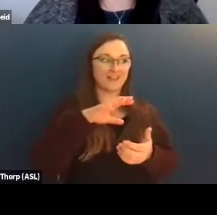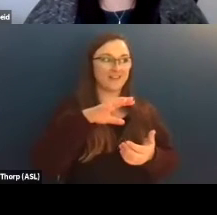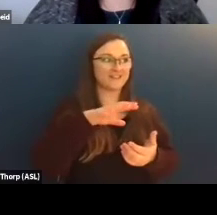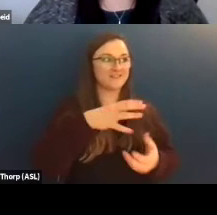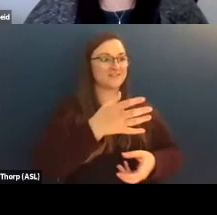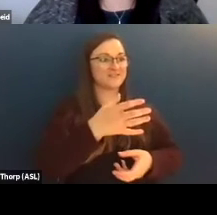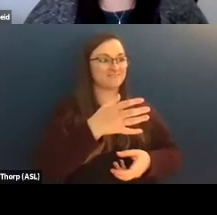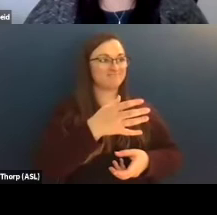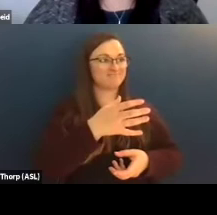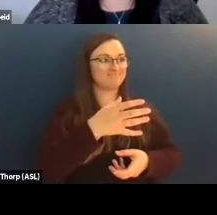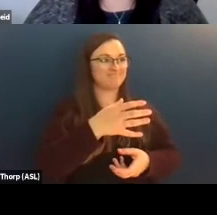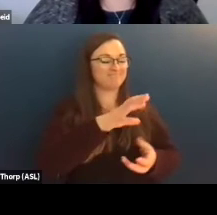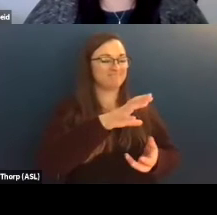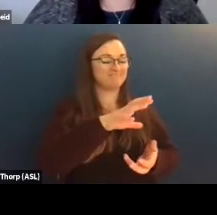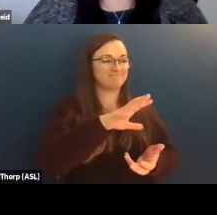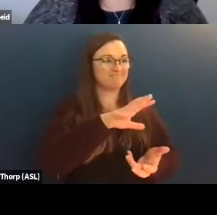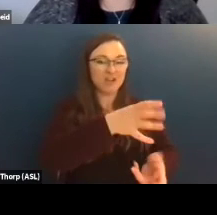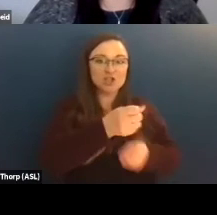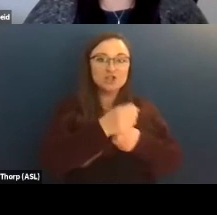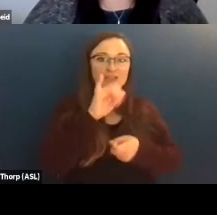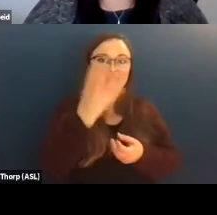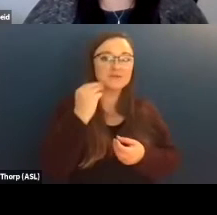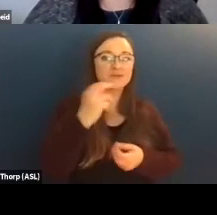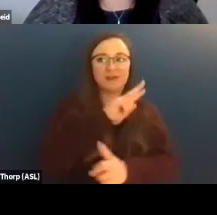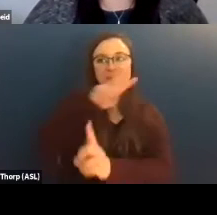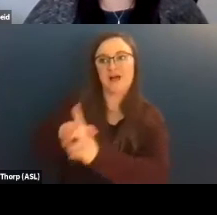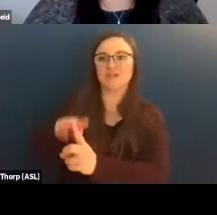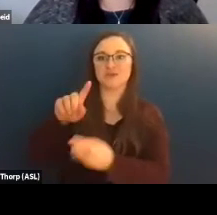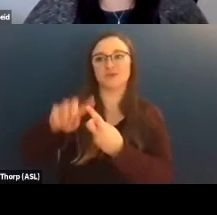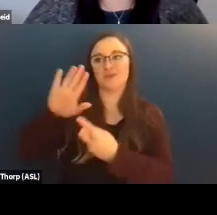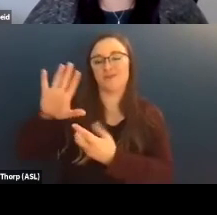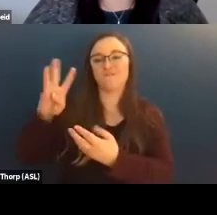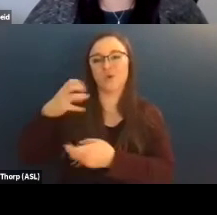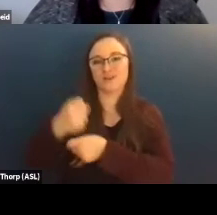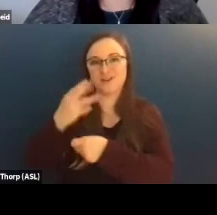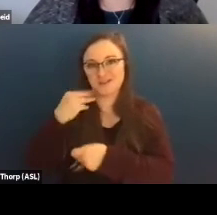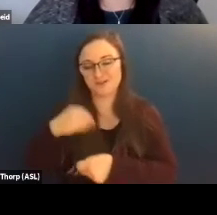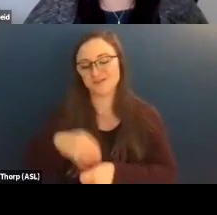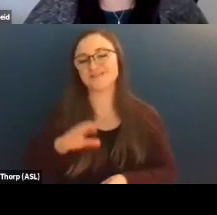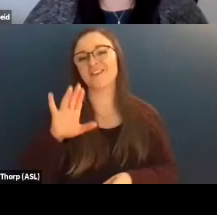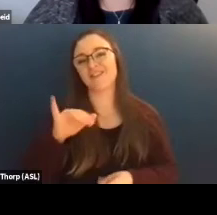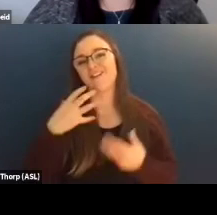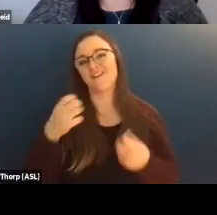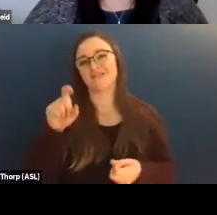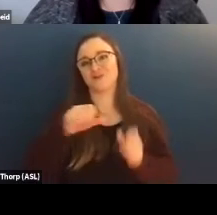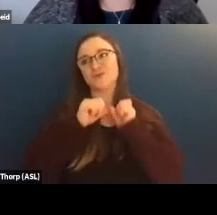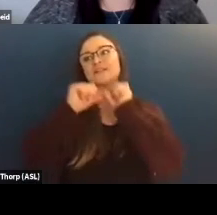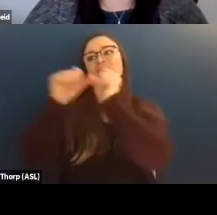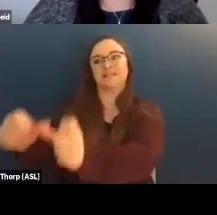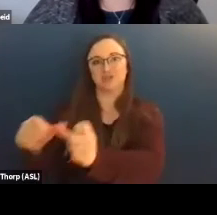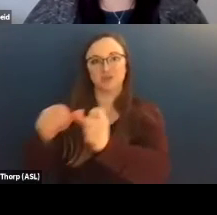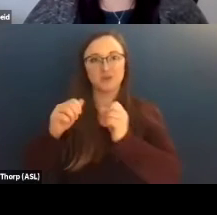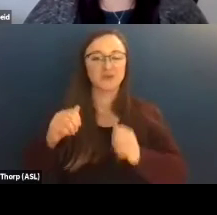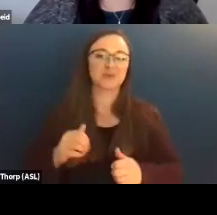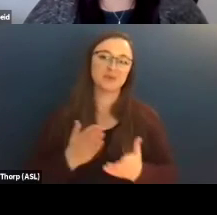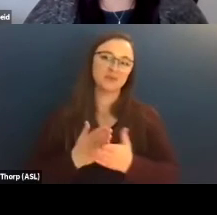then they continue that. I think that's the confidence that, you know, you have to carry with you. And you've got people